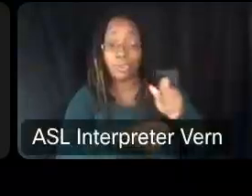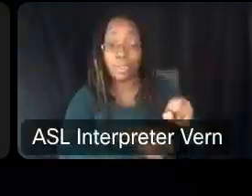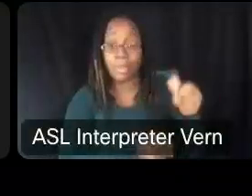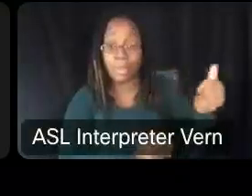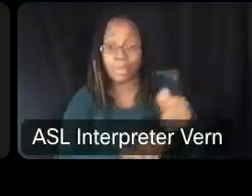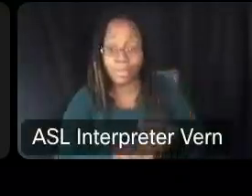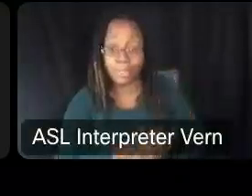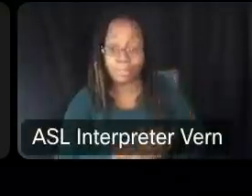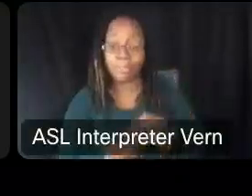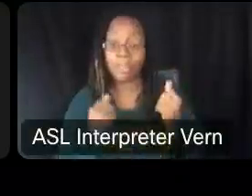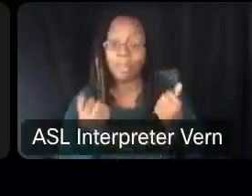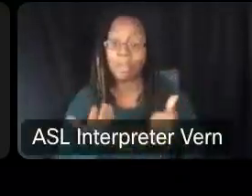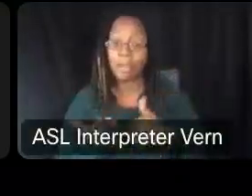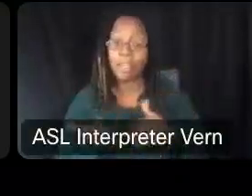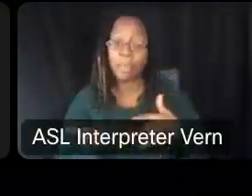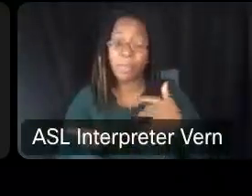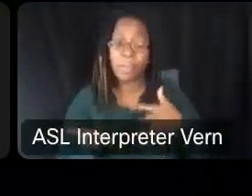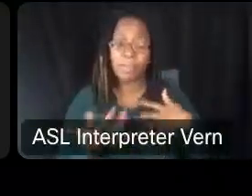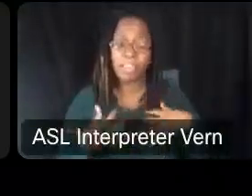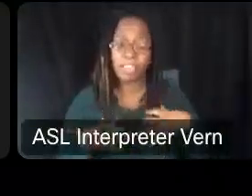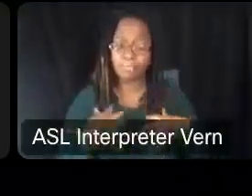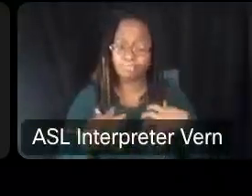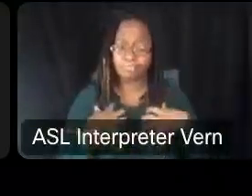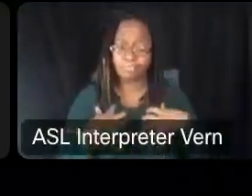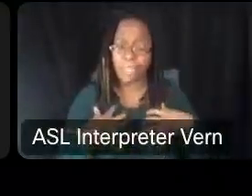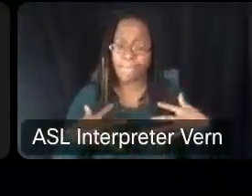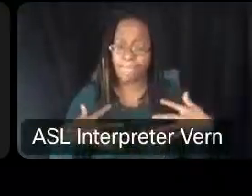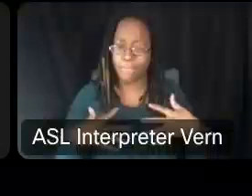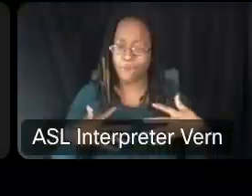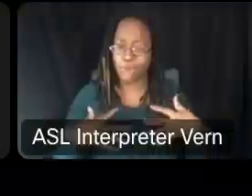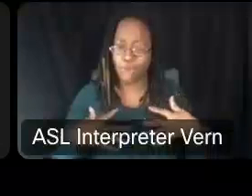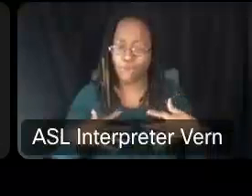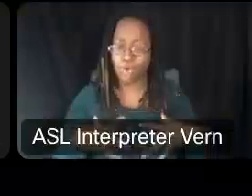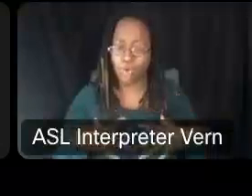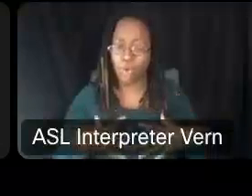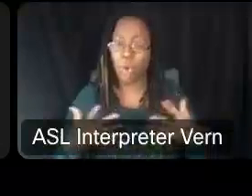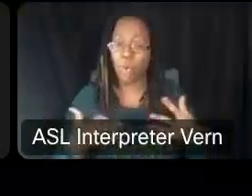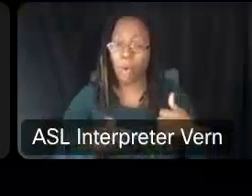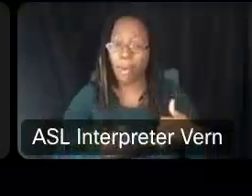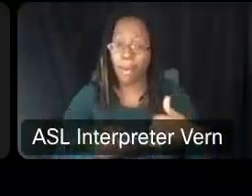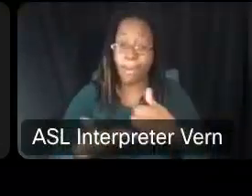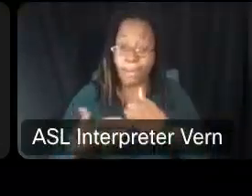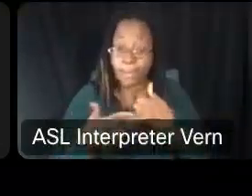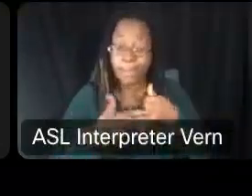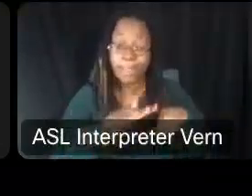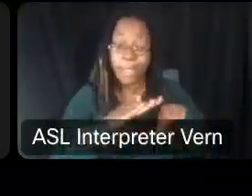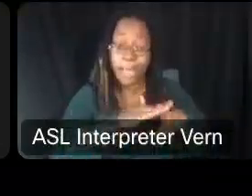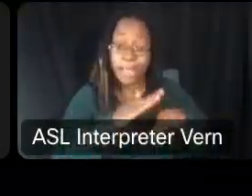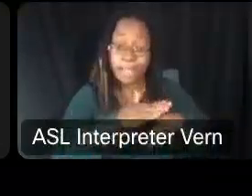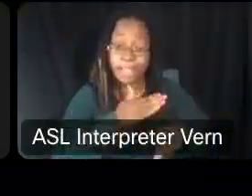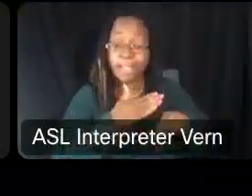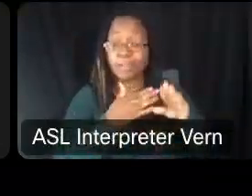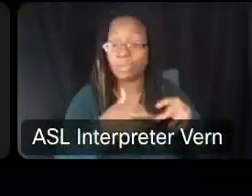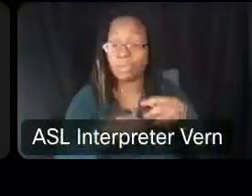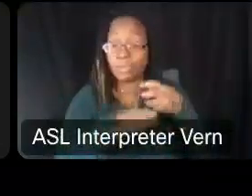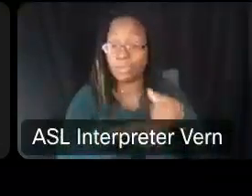us, when we felt that sense of scare or fear, what has helped us is our access to trust and someone who may